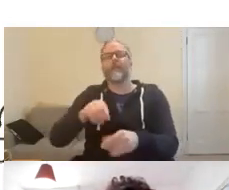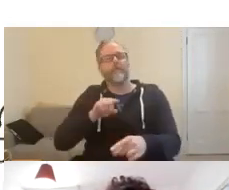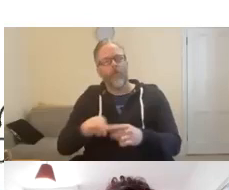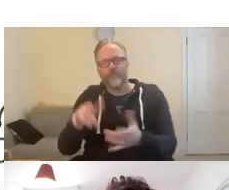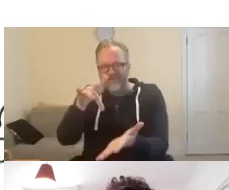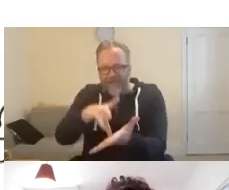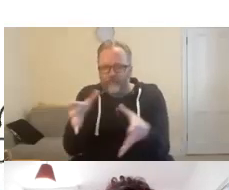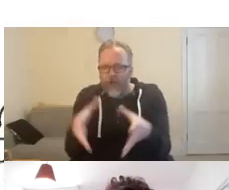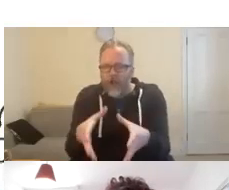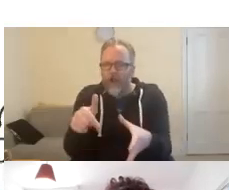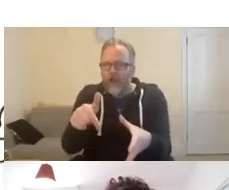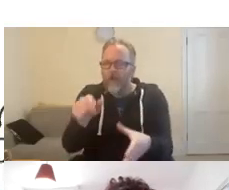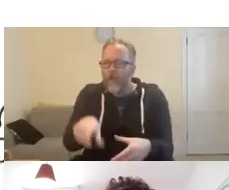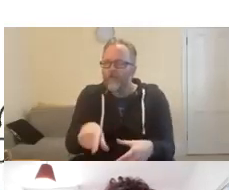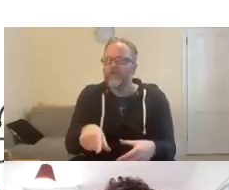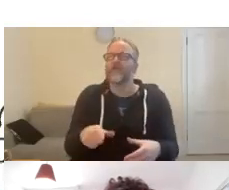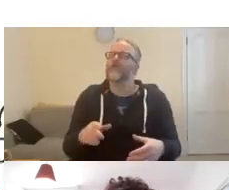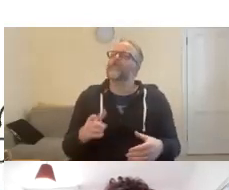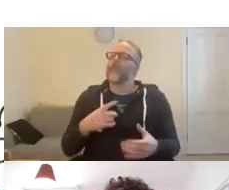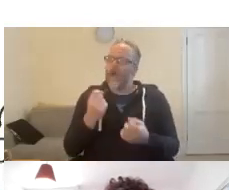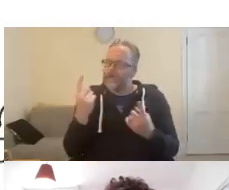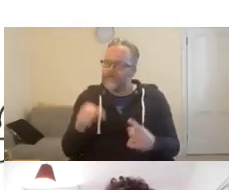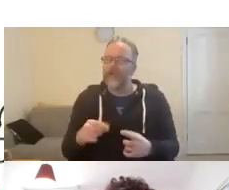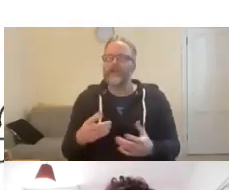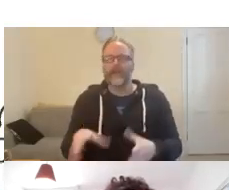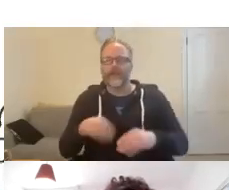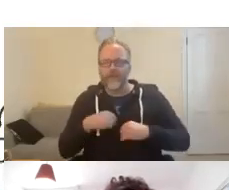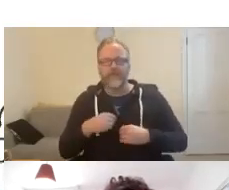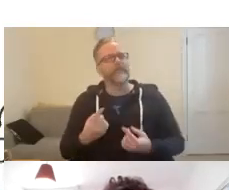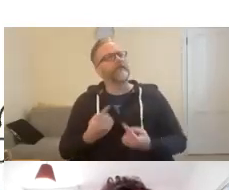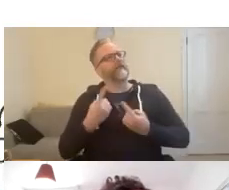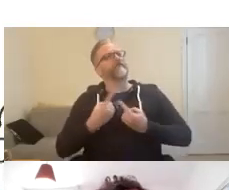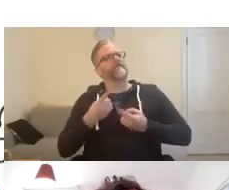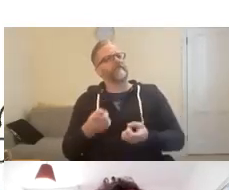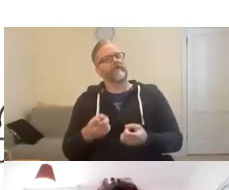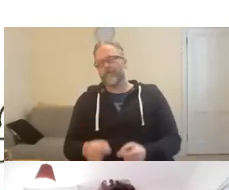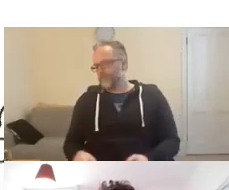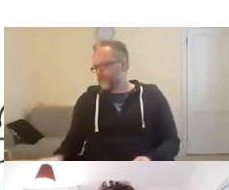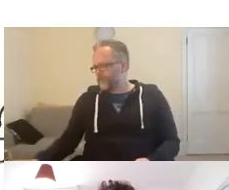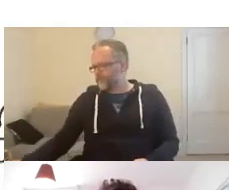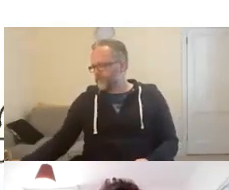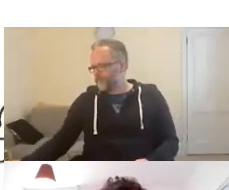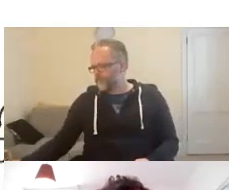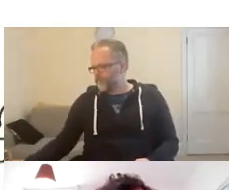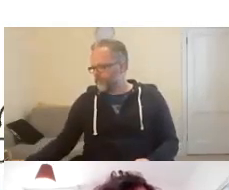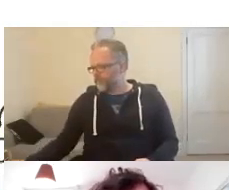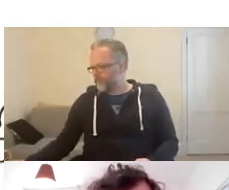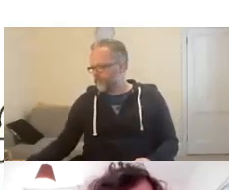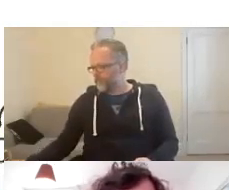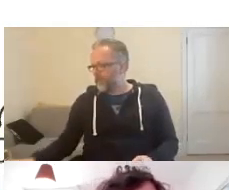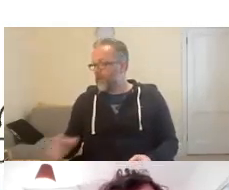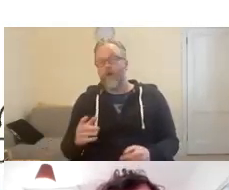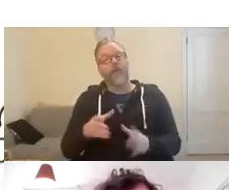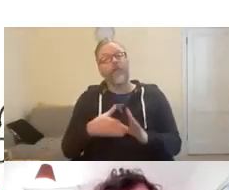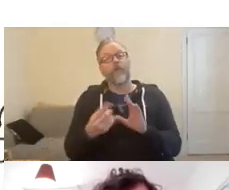to the person, so are to do with understanding and accepting oneself. Then as we move up the model, the